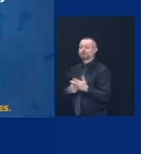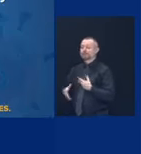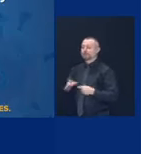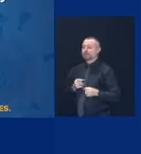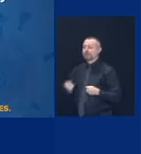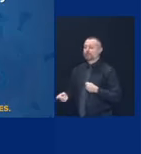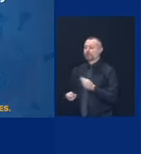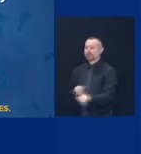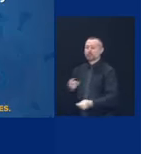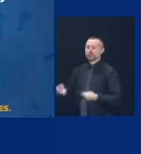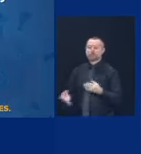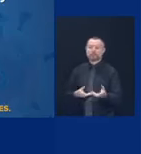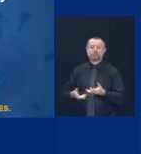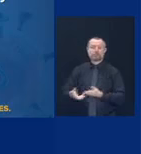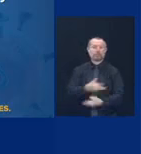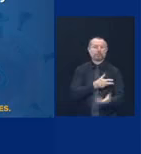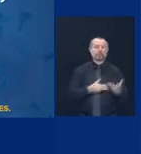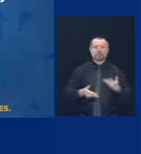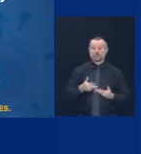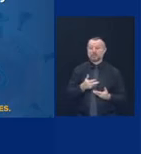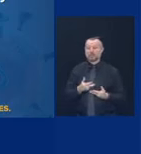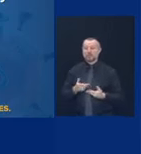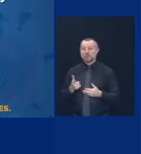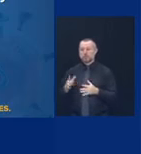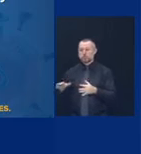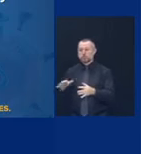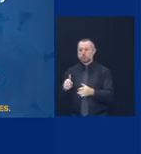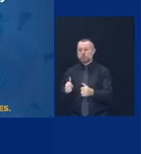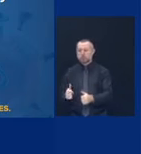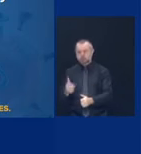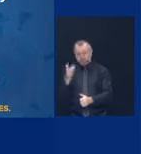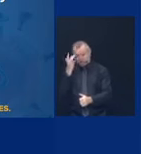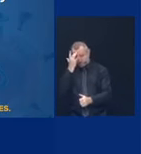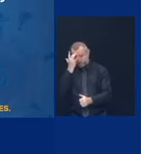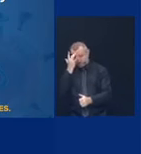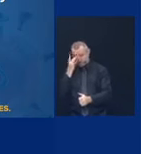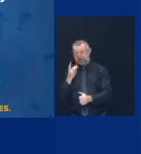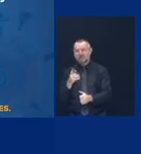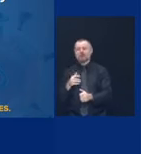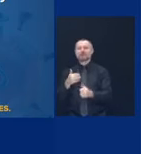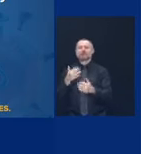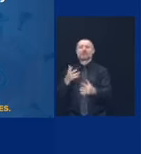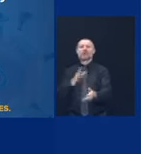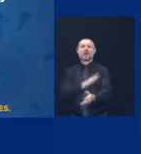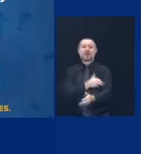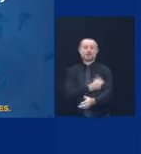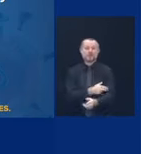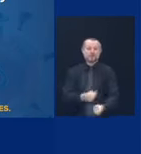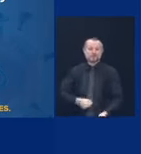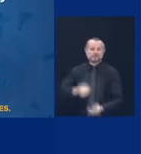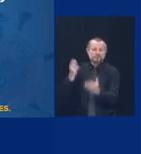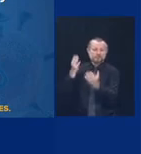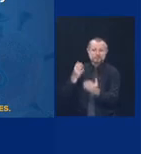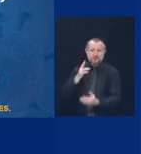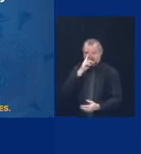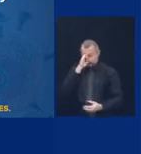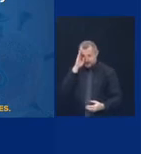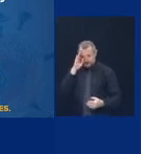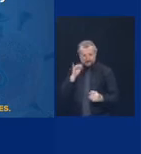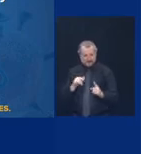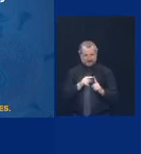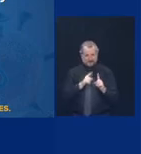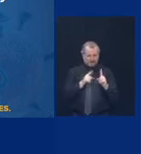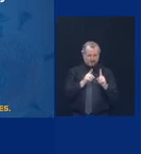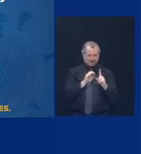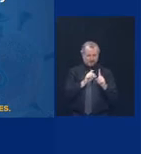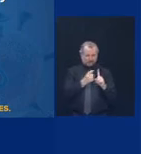virus. They then start to get sick. They then start to show up at the hospital. So December 1, December